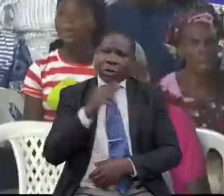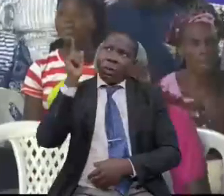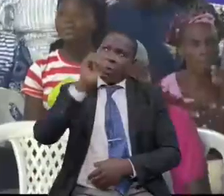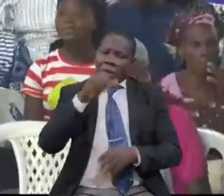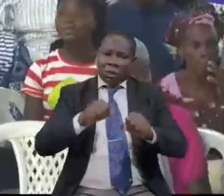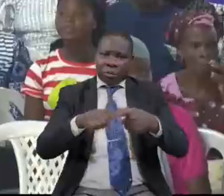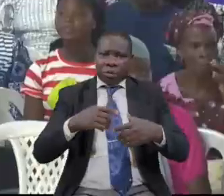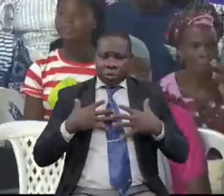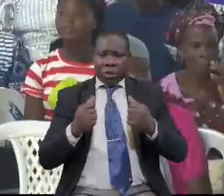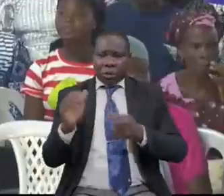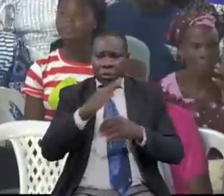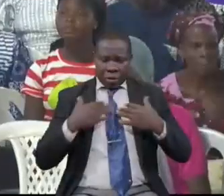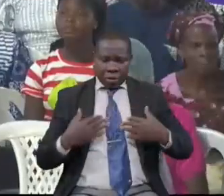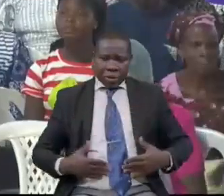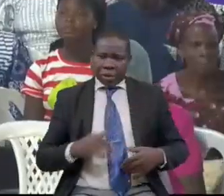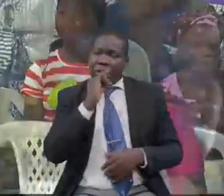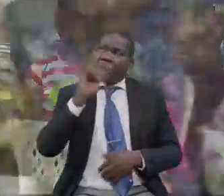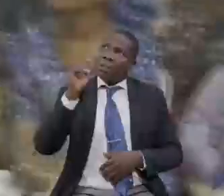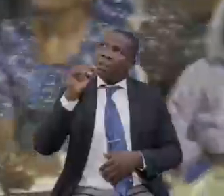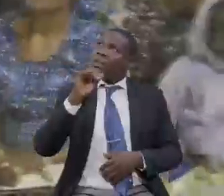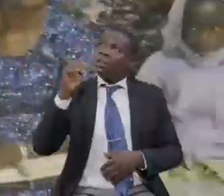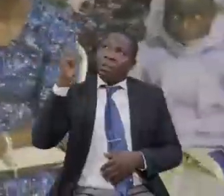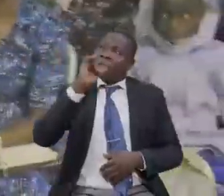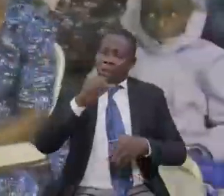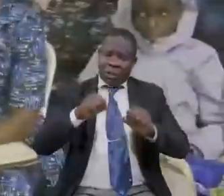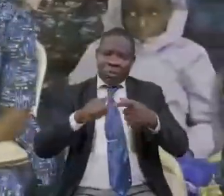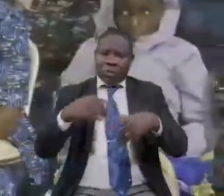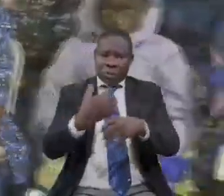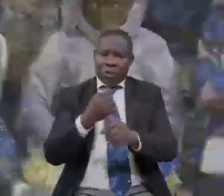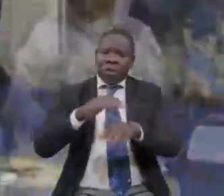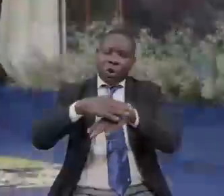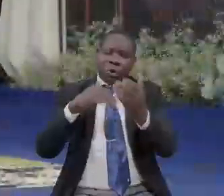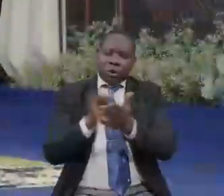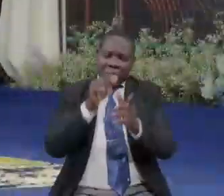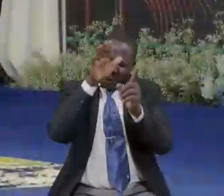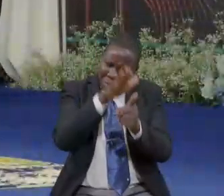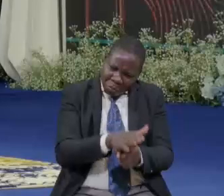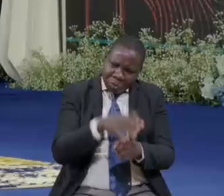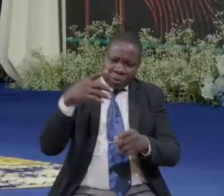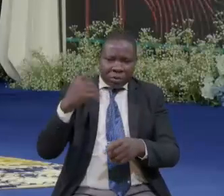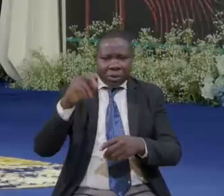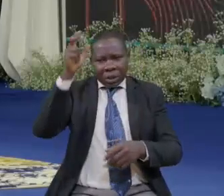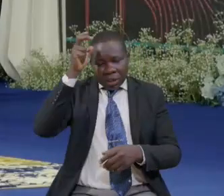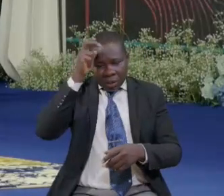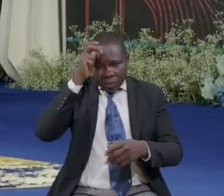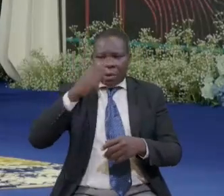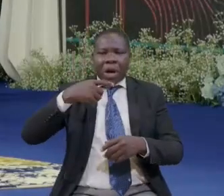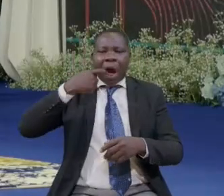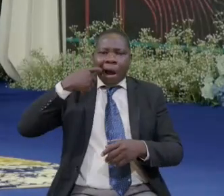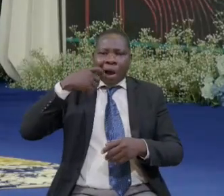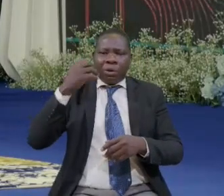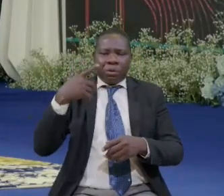He's able to take all that torment of the devil, harassment of the devil, and the attacks of